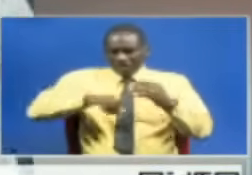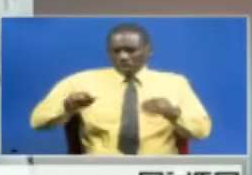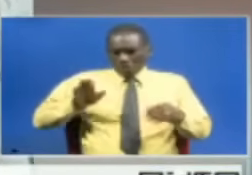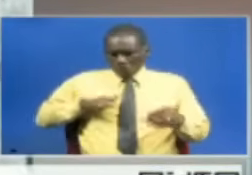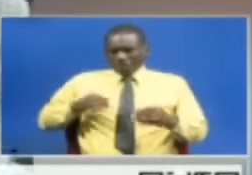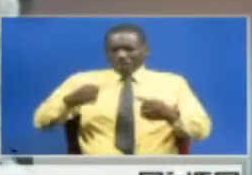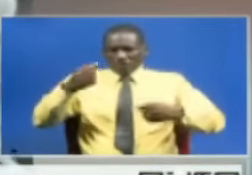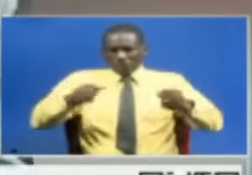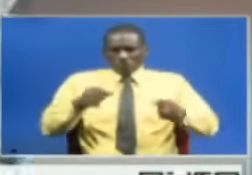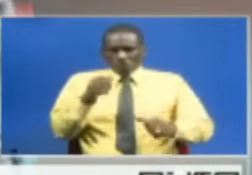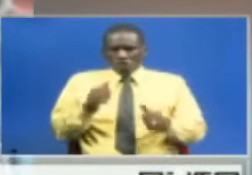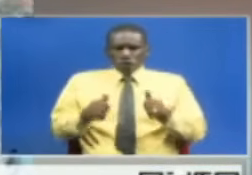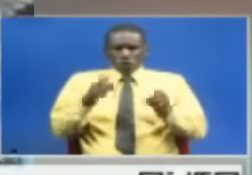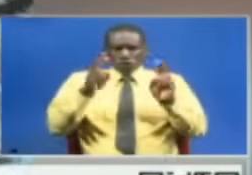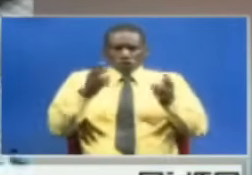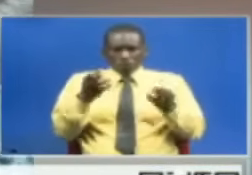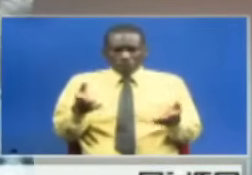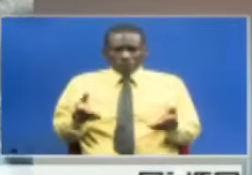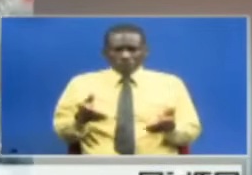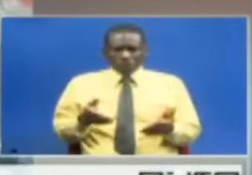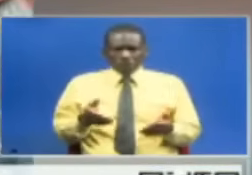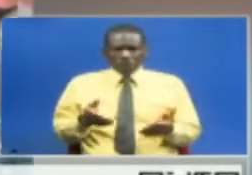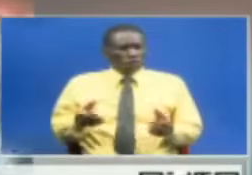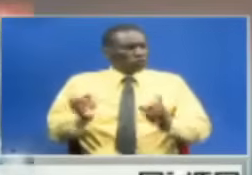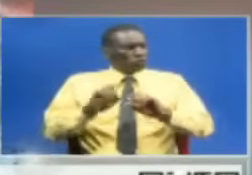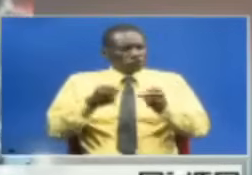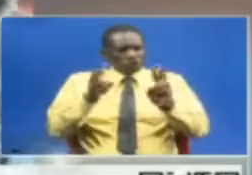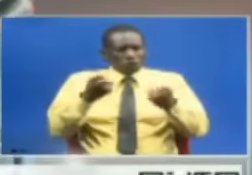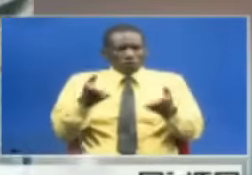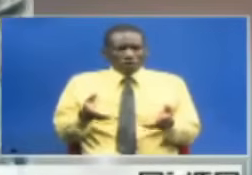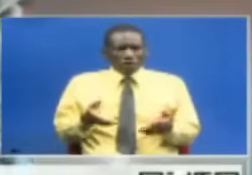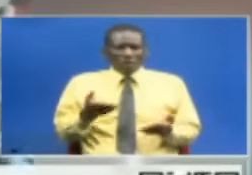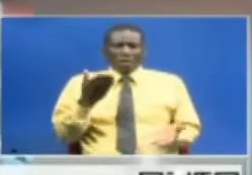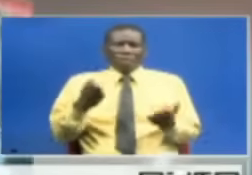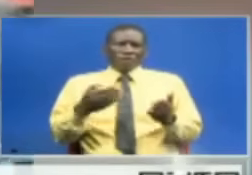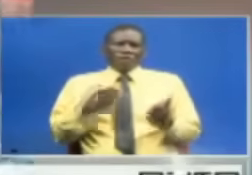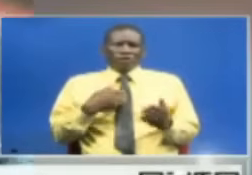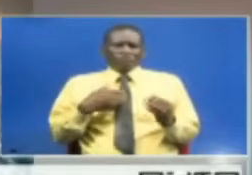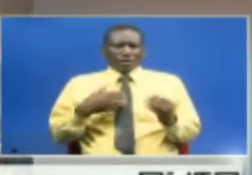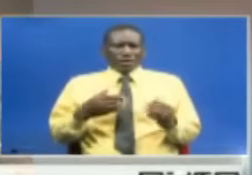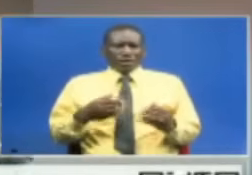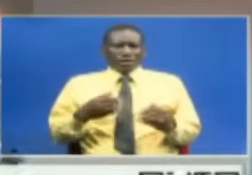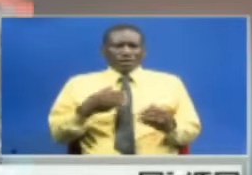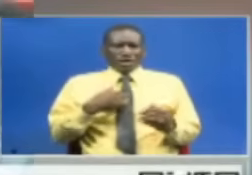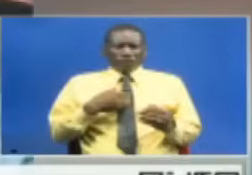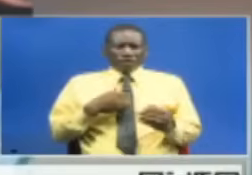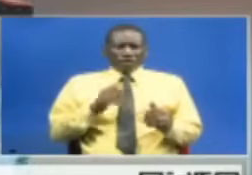what would have been the usual, it wasn't. He may have just met his match.